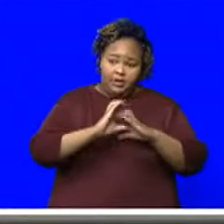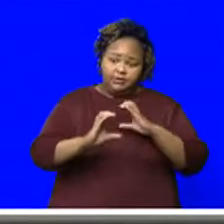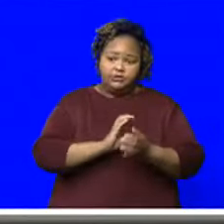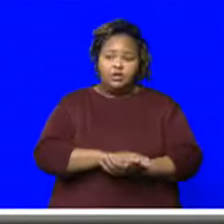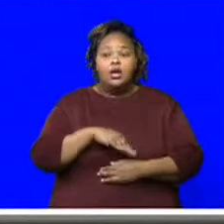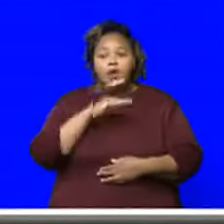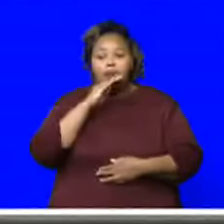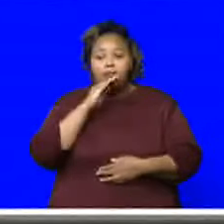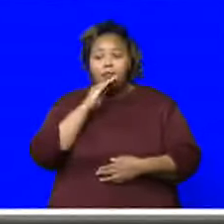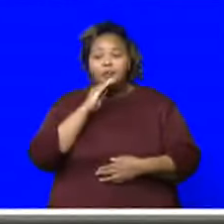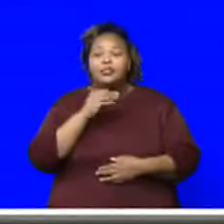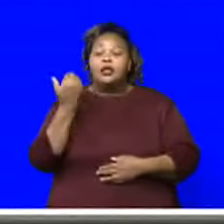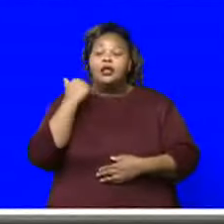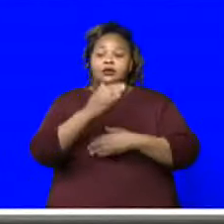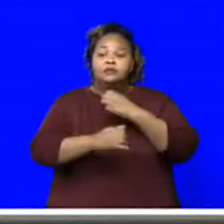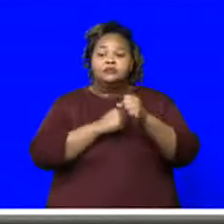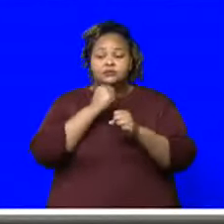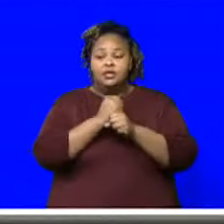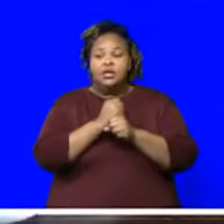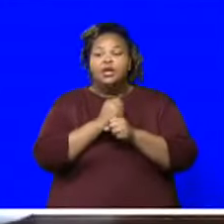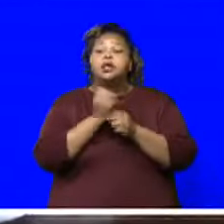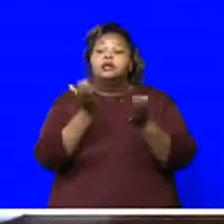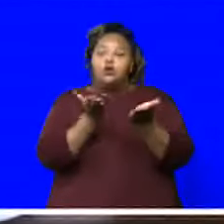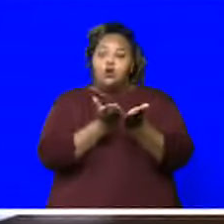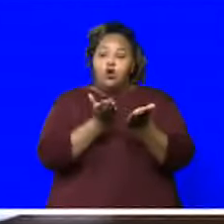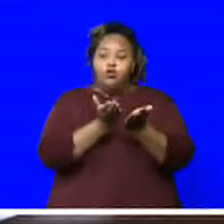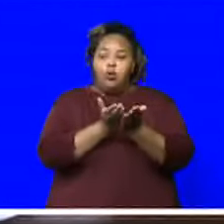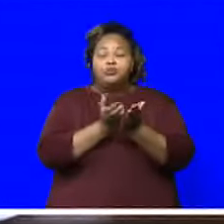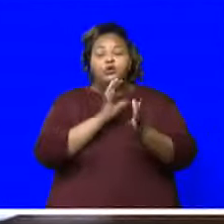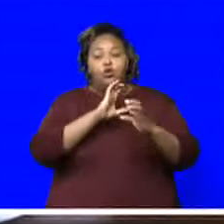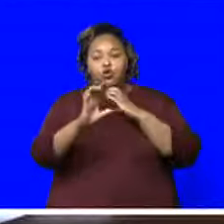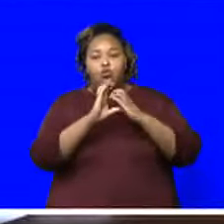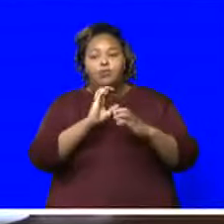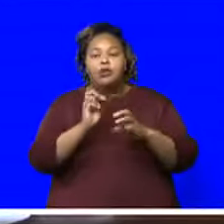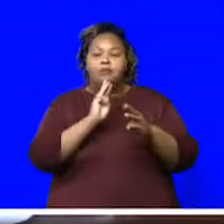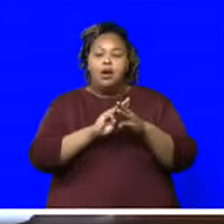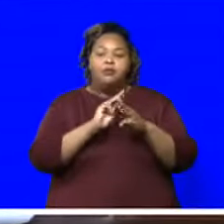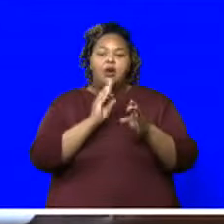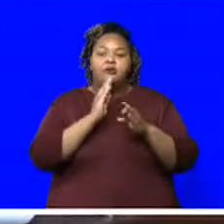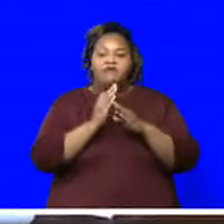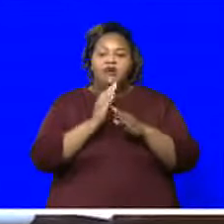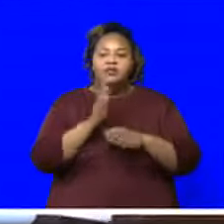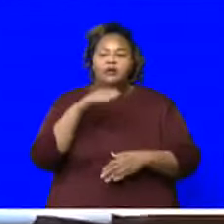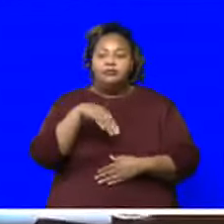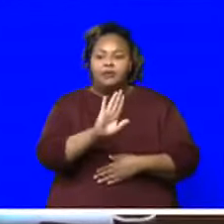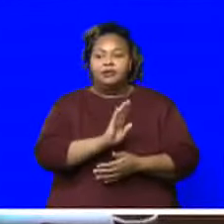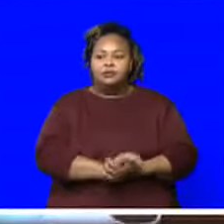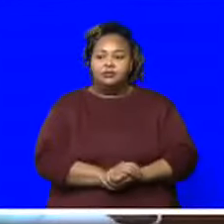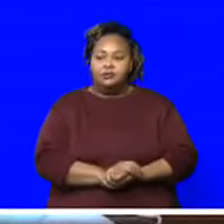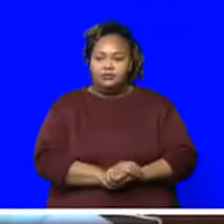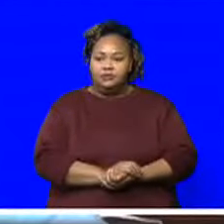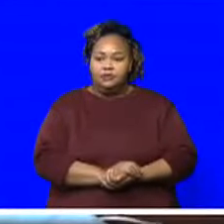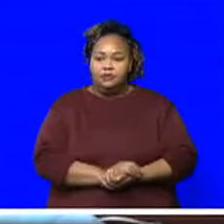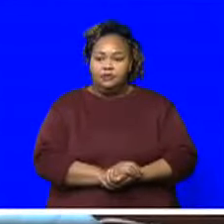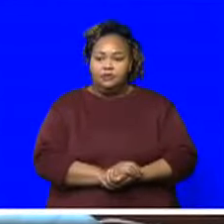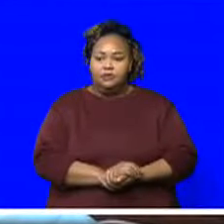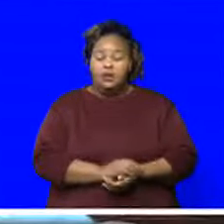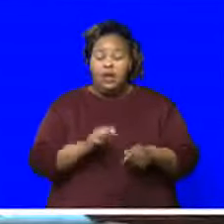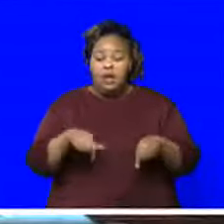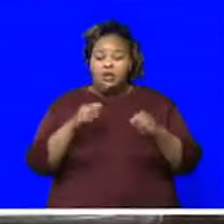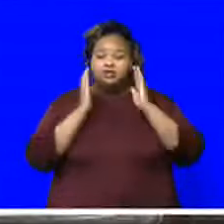this to parents last year, 2021. Currently, Matric is offered by private schools in the country.